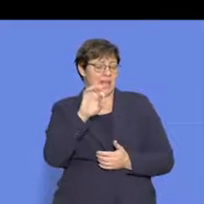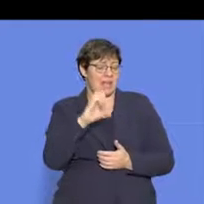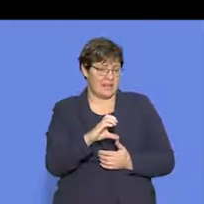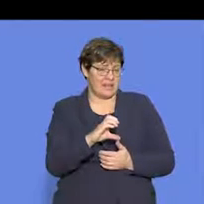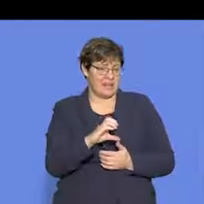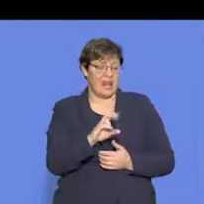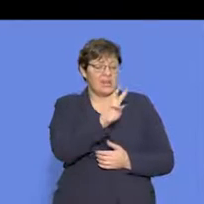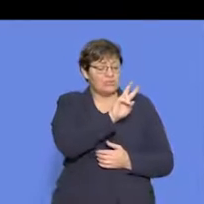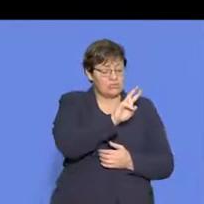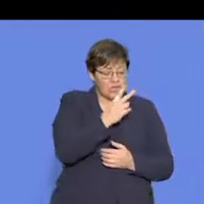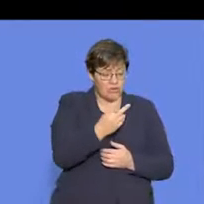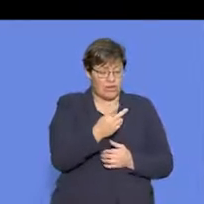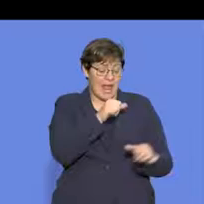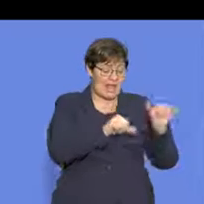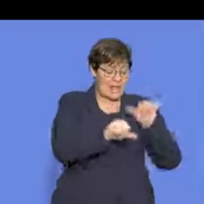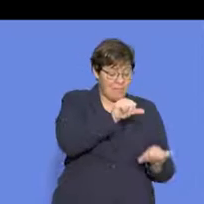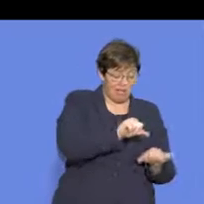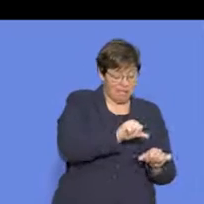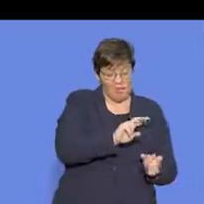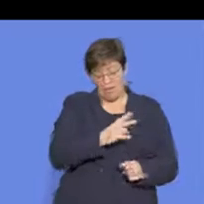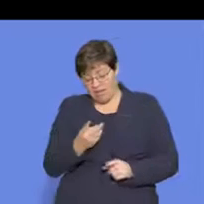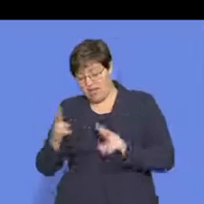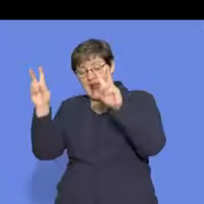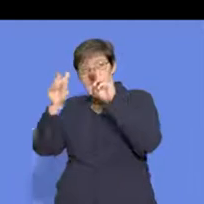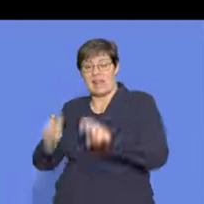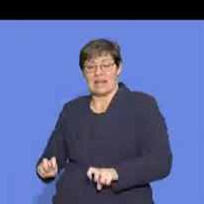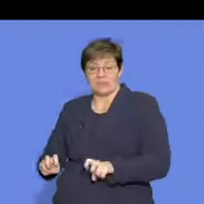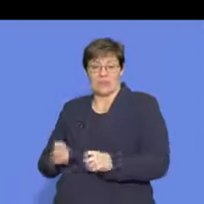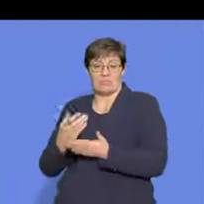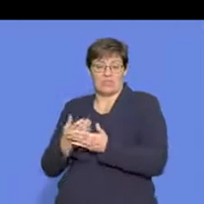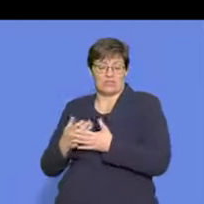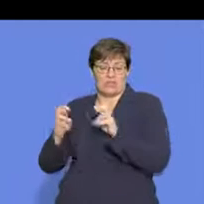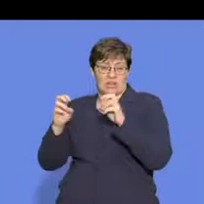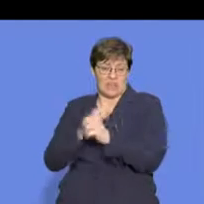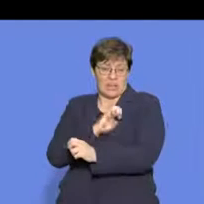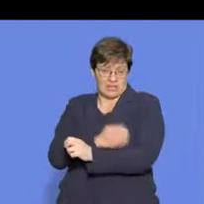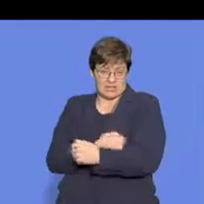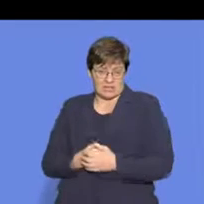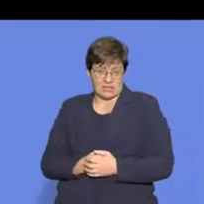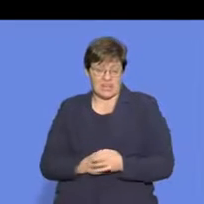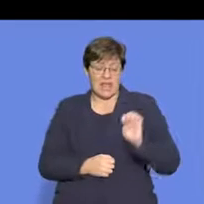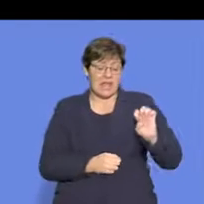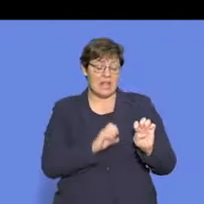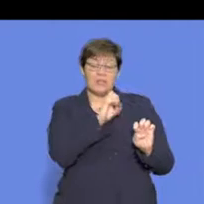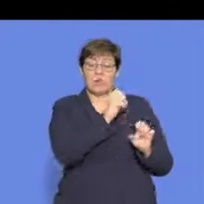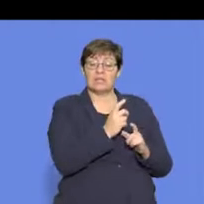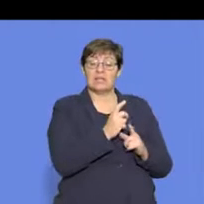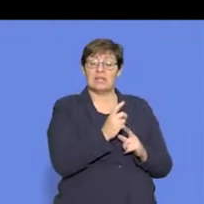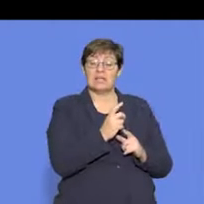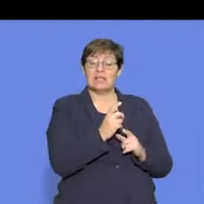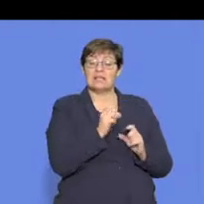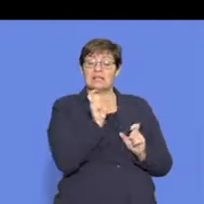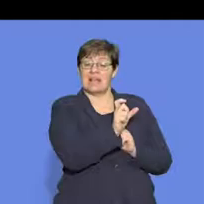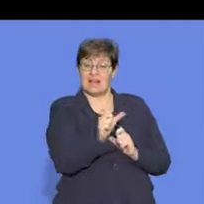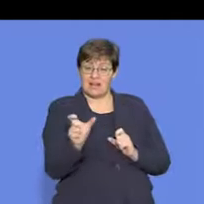talking about the galvanic cell, remember it transforms chemical potential energy into electrical potential energy. The E naught